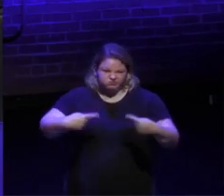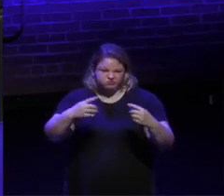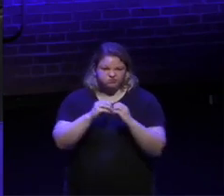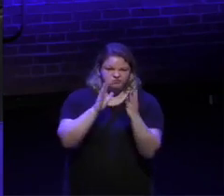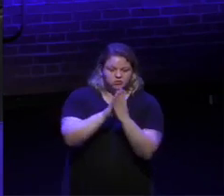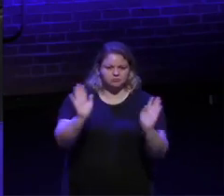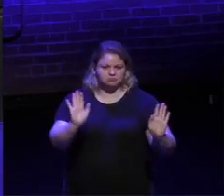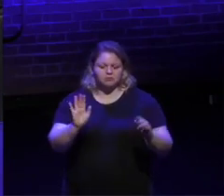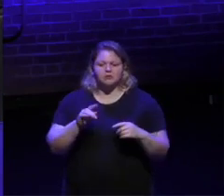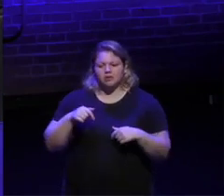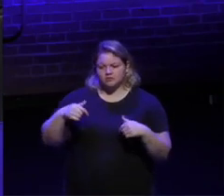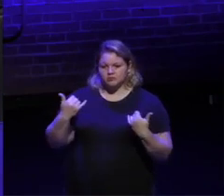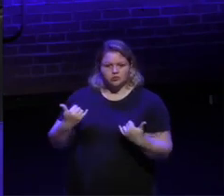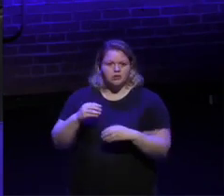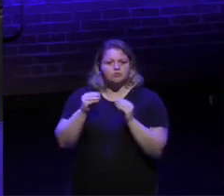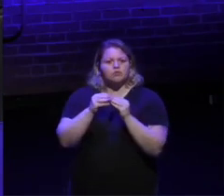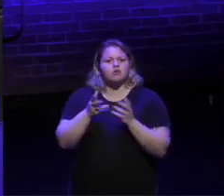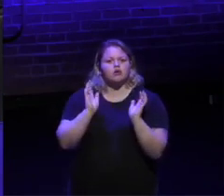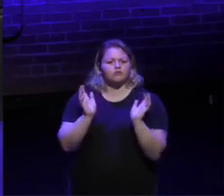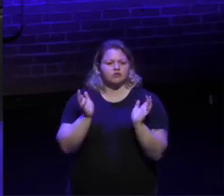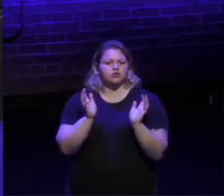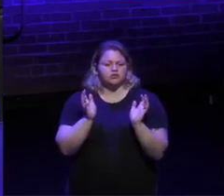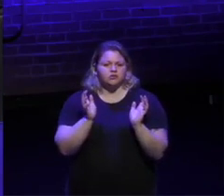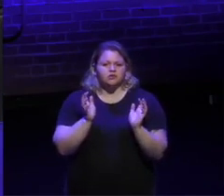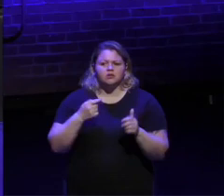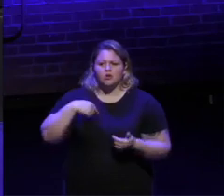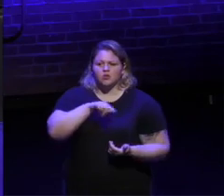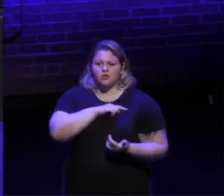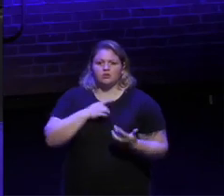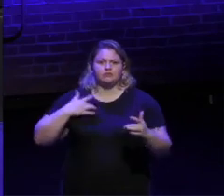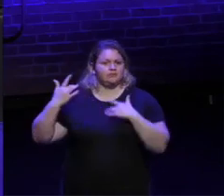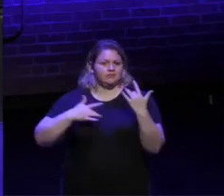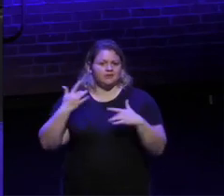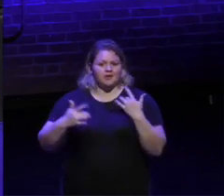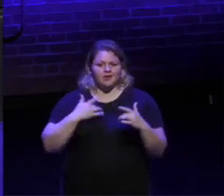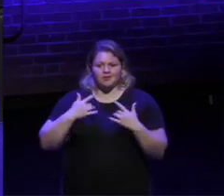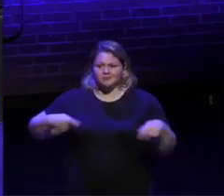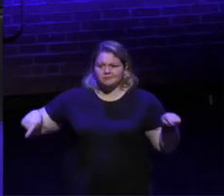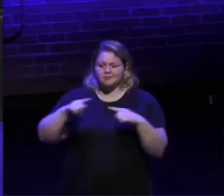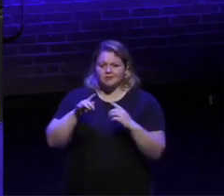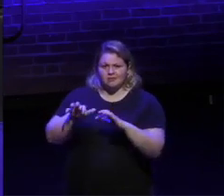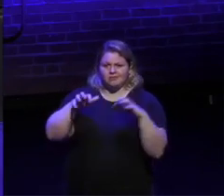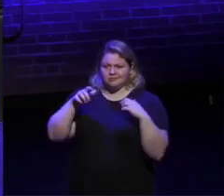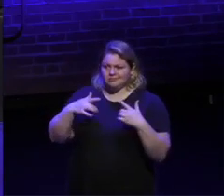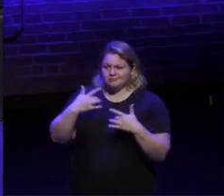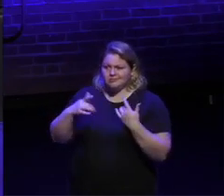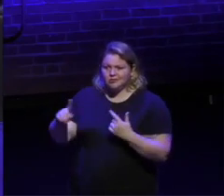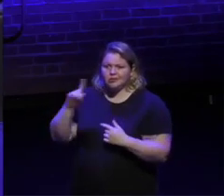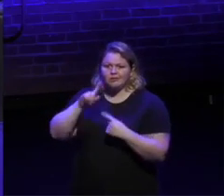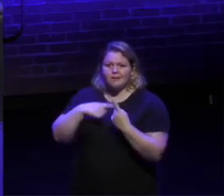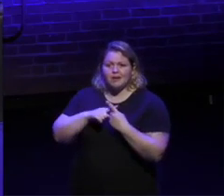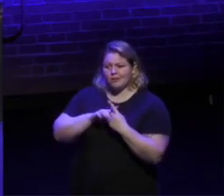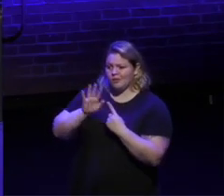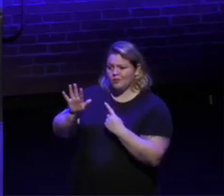of arts and culture workers and stakeholders, and we're really excited to hear about how, in your vision, the Lieutenant